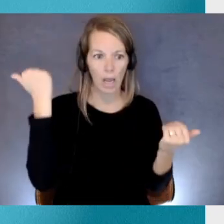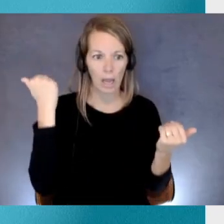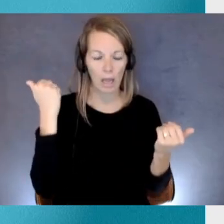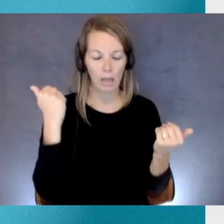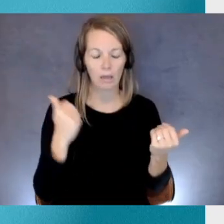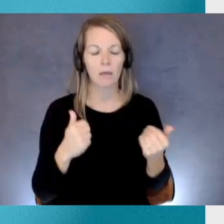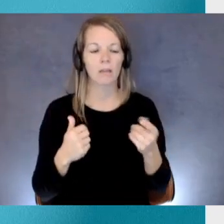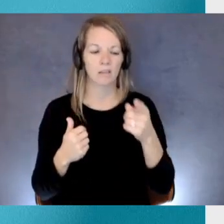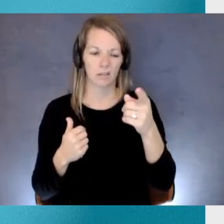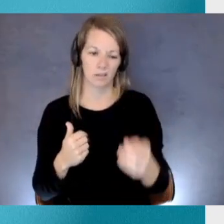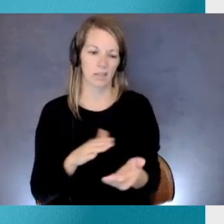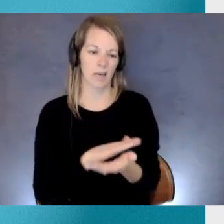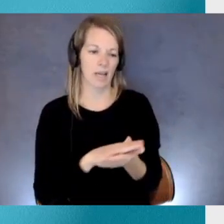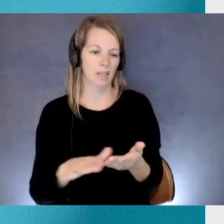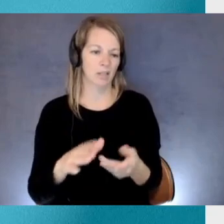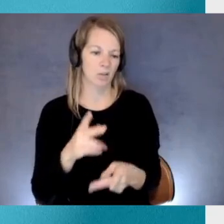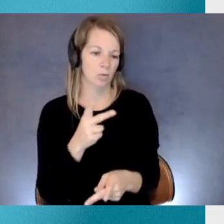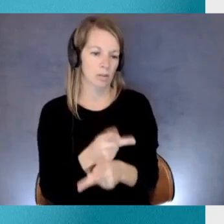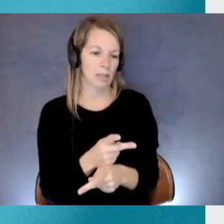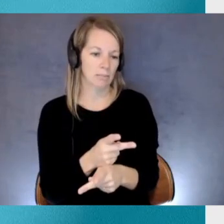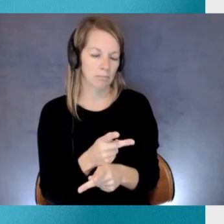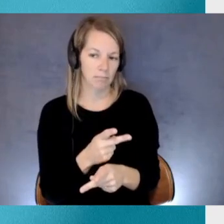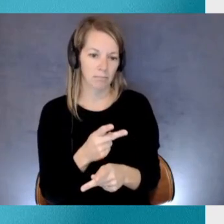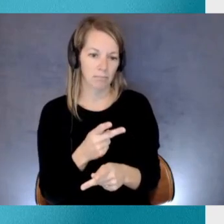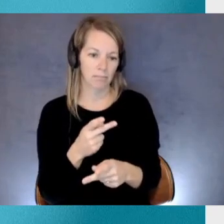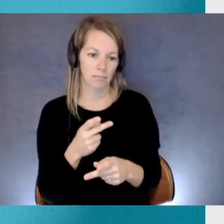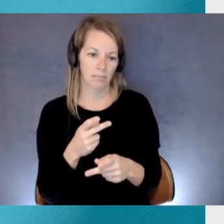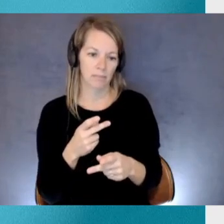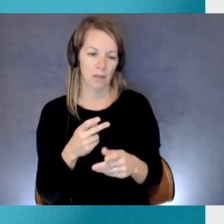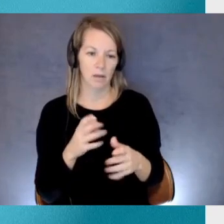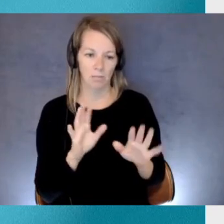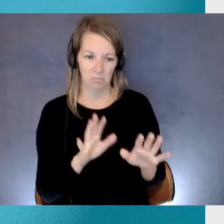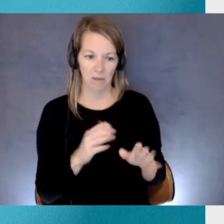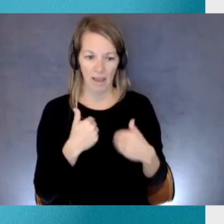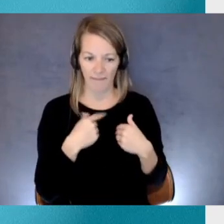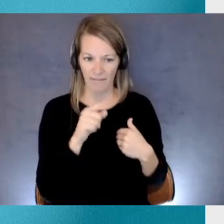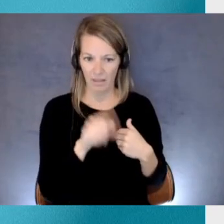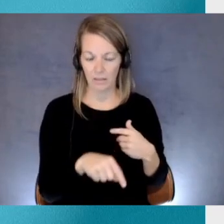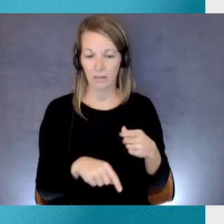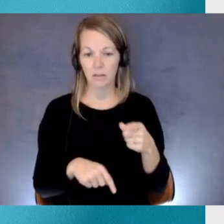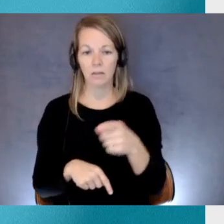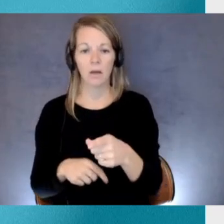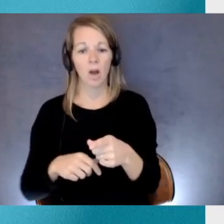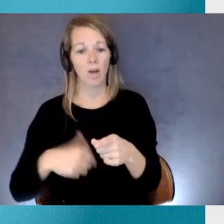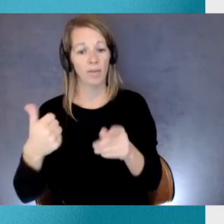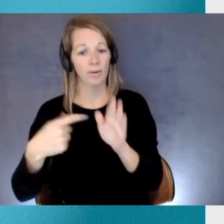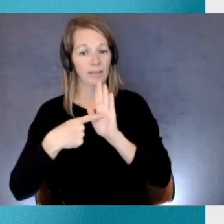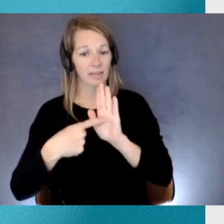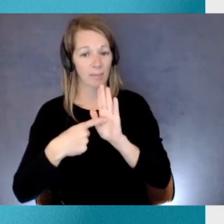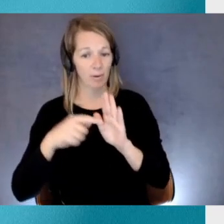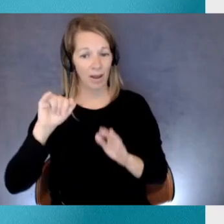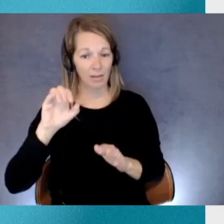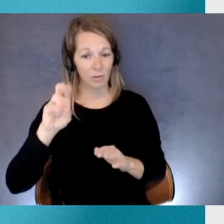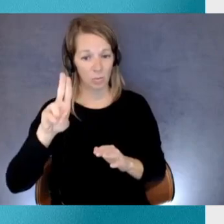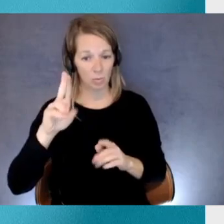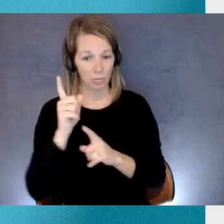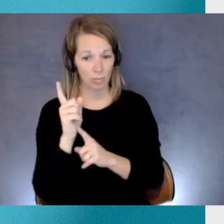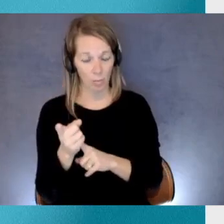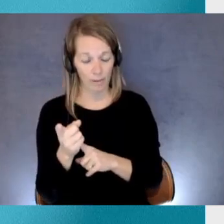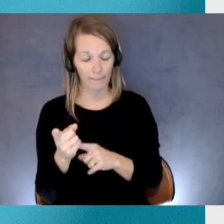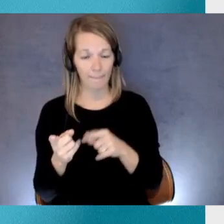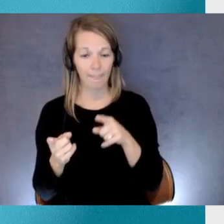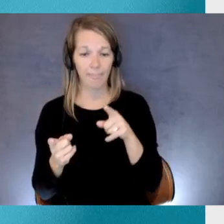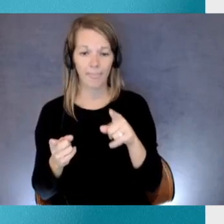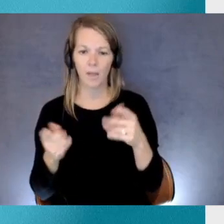these are fun ways to keep to have these things. Another example that I think is really helpful in these ICU moments, of course, is what